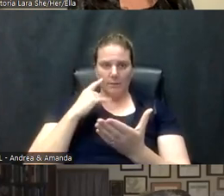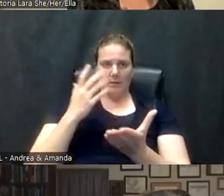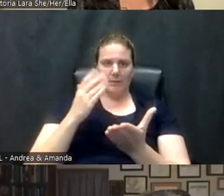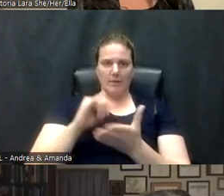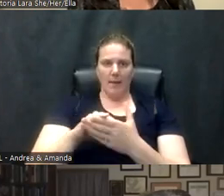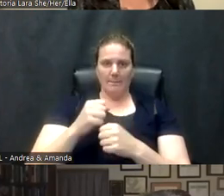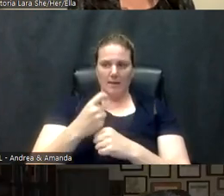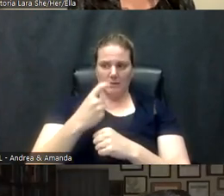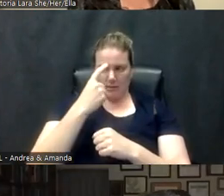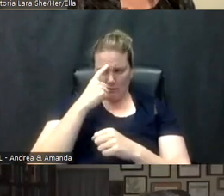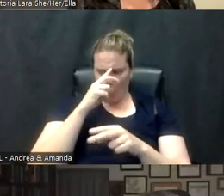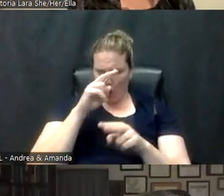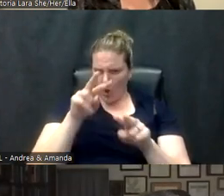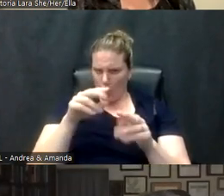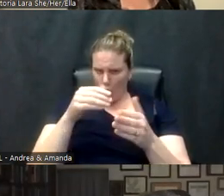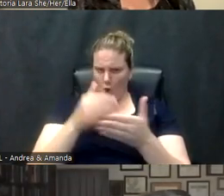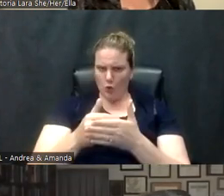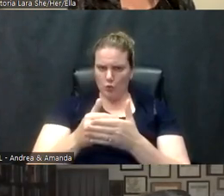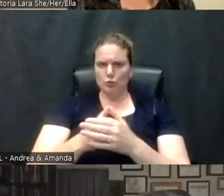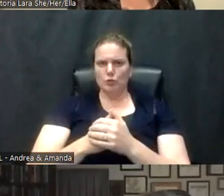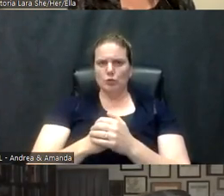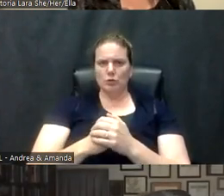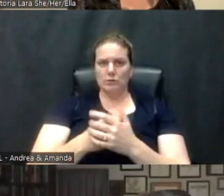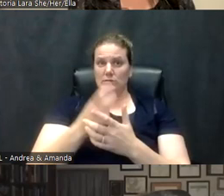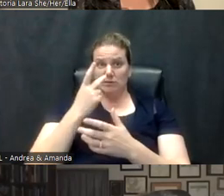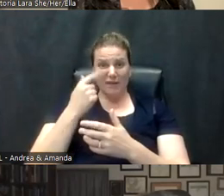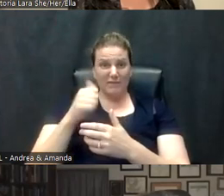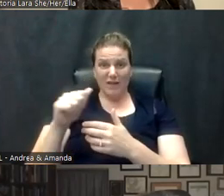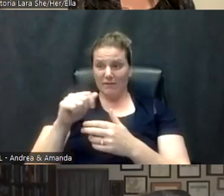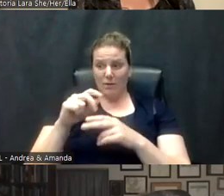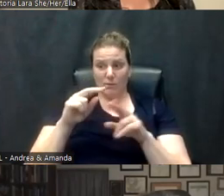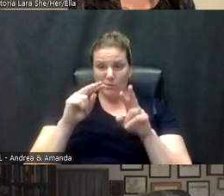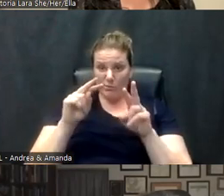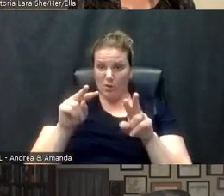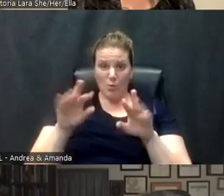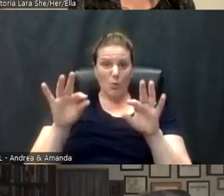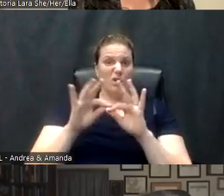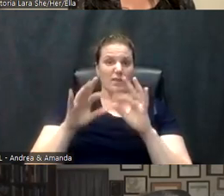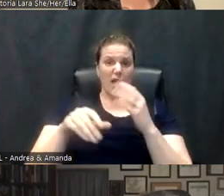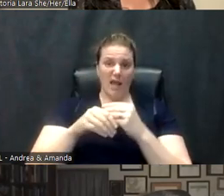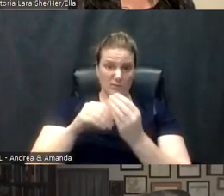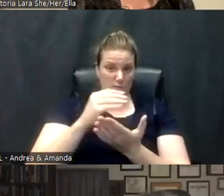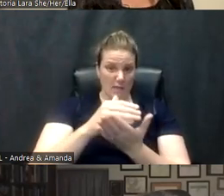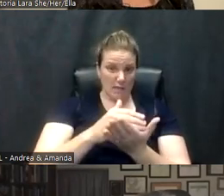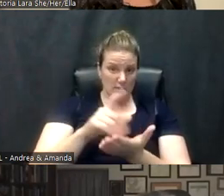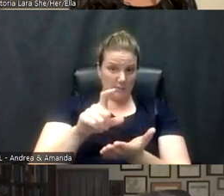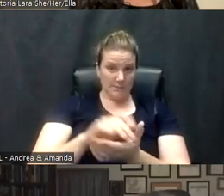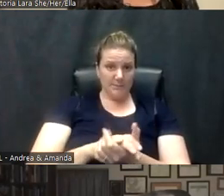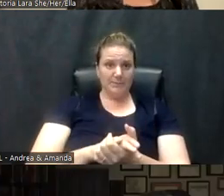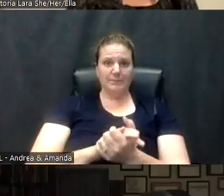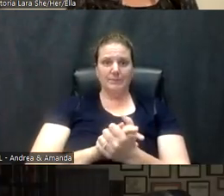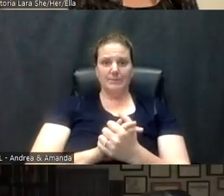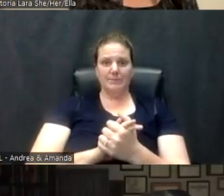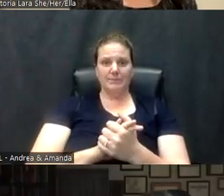to take a closer look at that and see if any of them look like they would be worth adding to the list. Oh, thank you. Put it